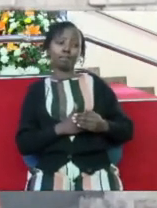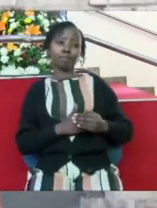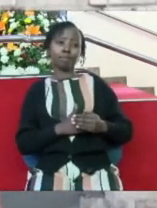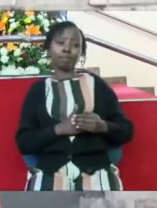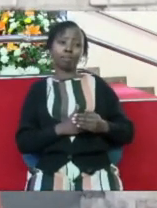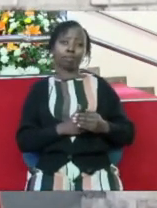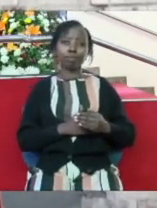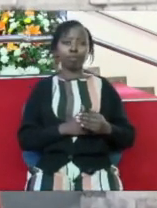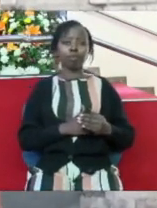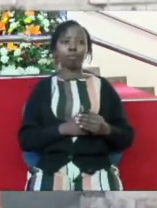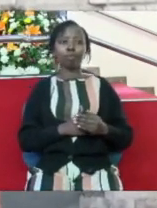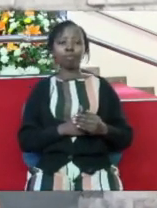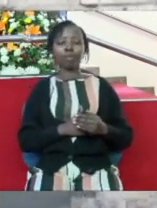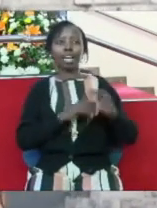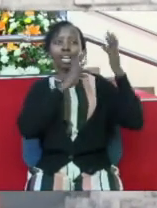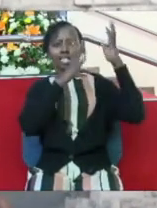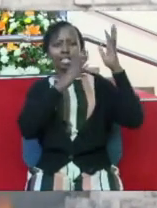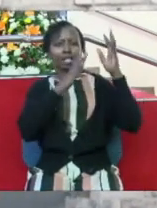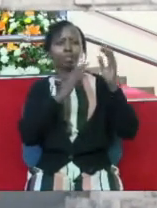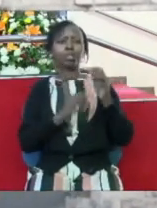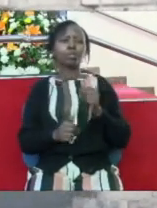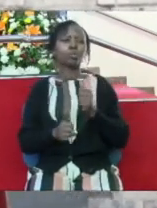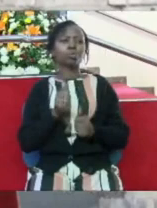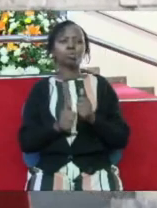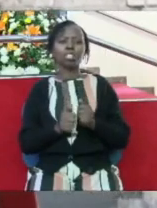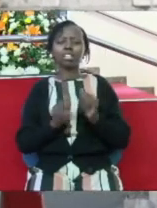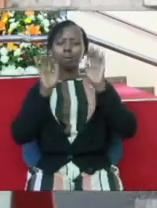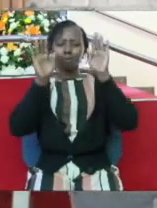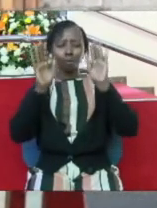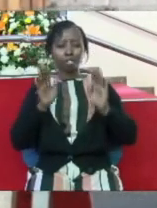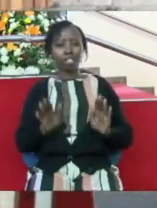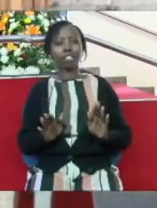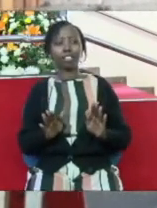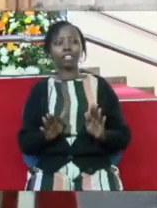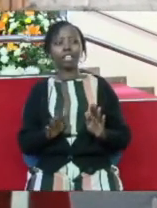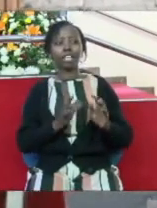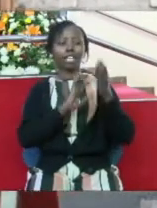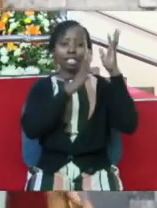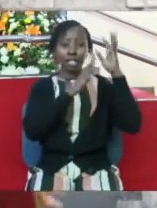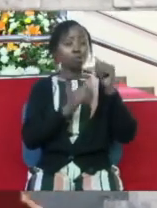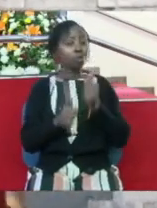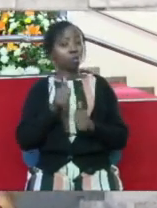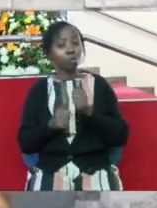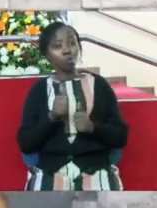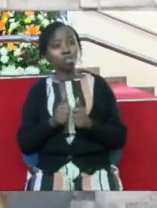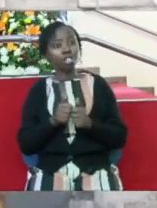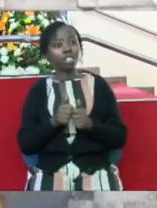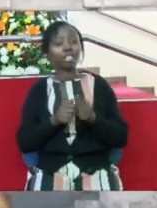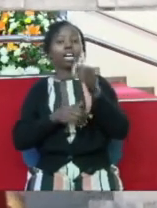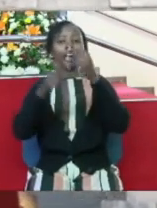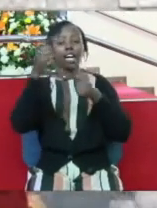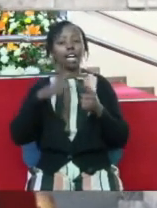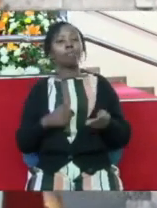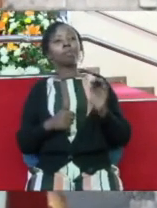hivi karibuni. An event that is very important. Ambayo ni ya maana sana. And this is the event of the coming back of the king.